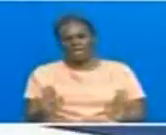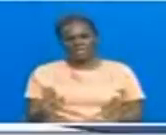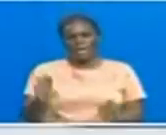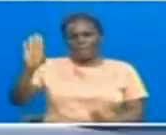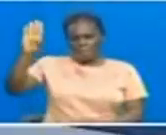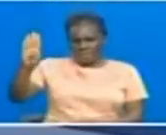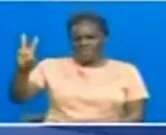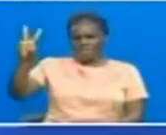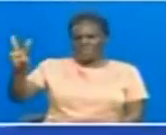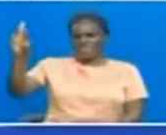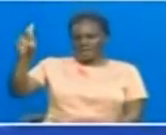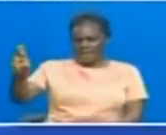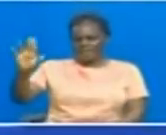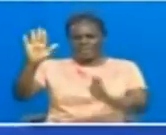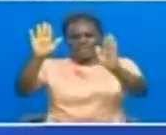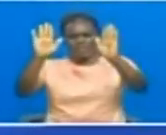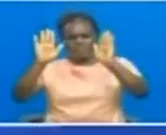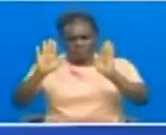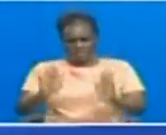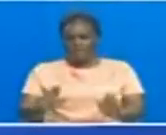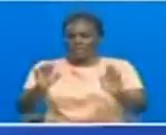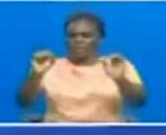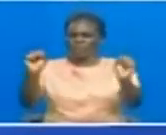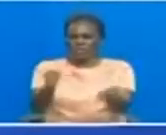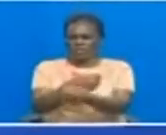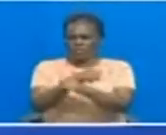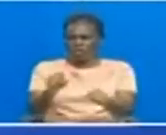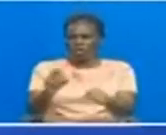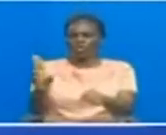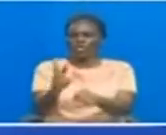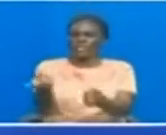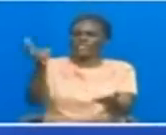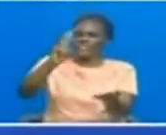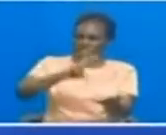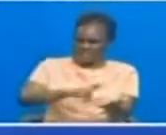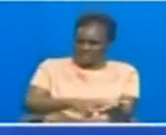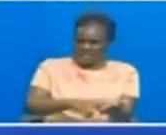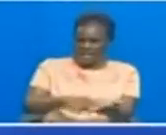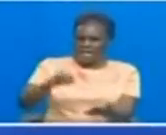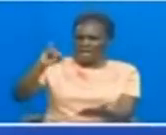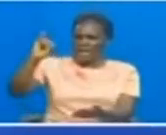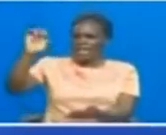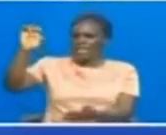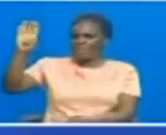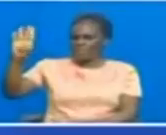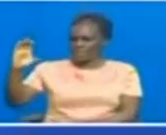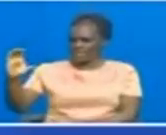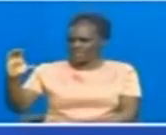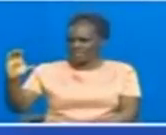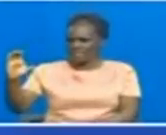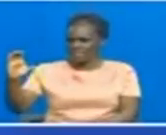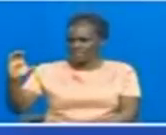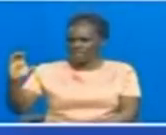biometrics? The biometrics are very important because users cannot themselves register themselves in the IEB system. We are saying